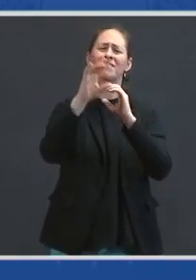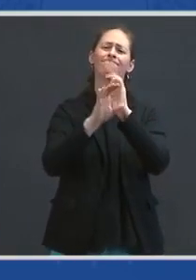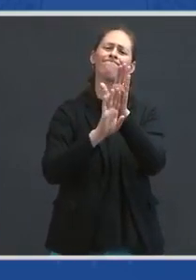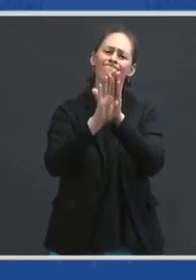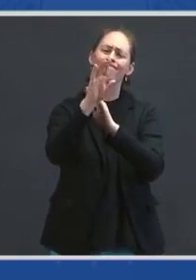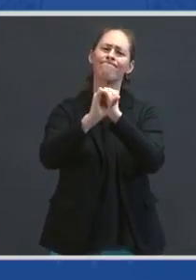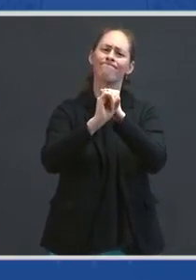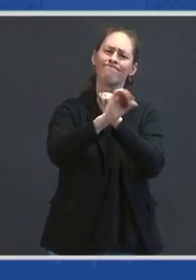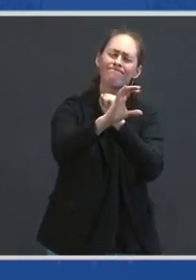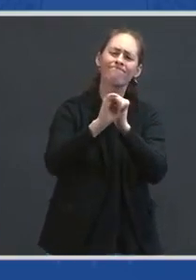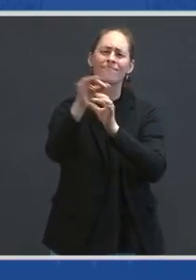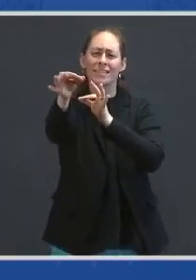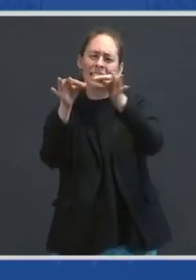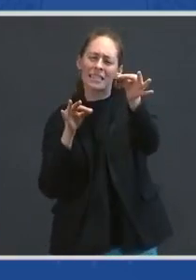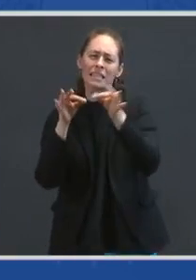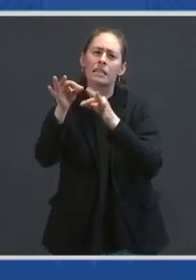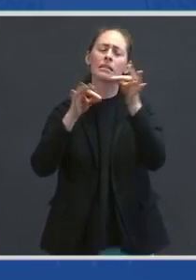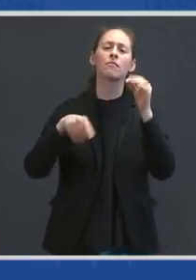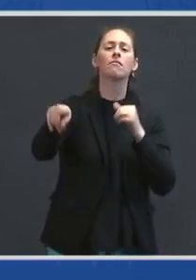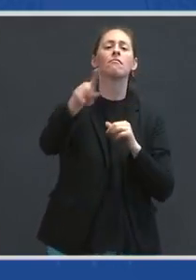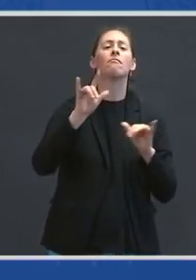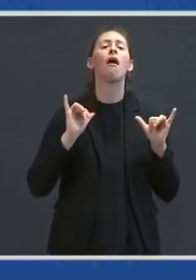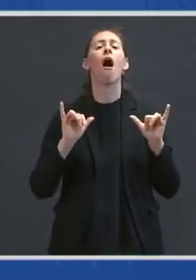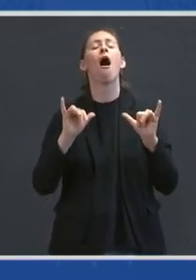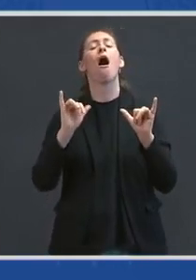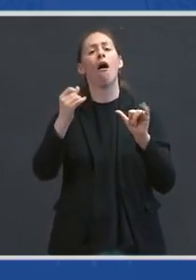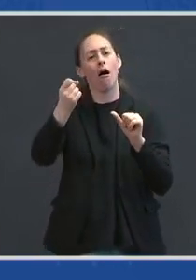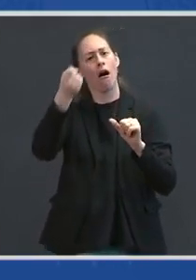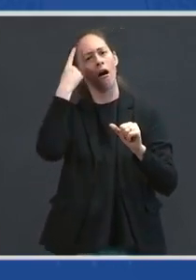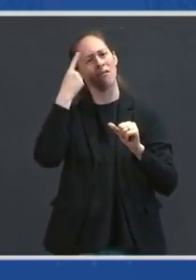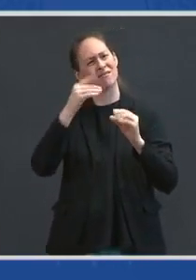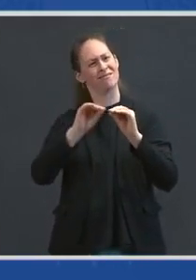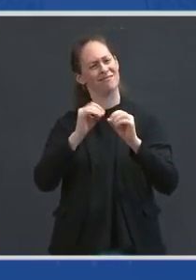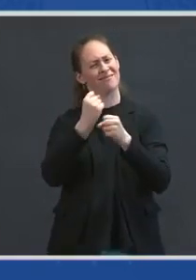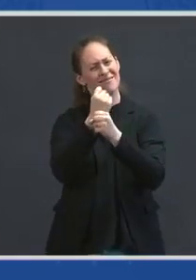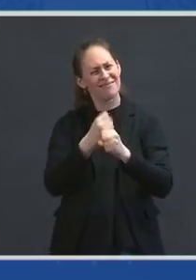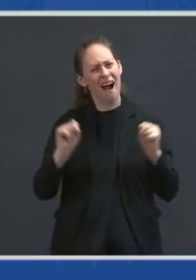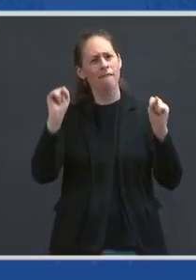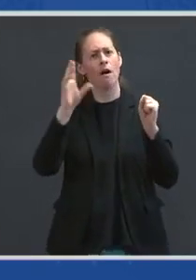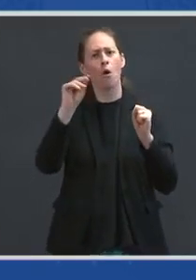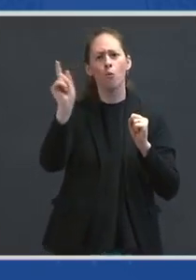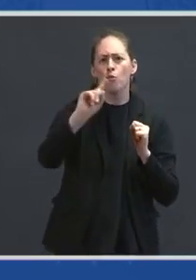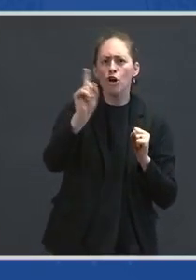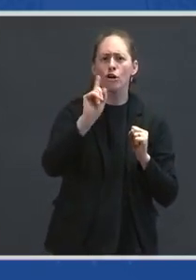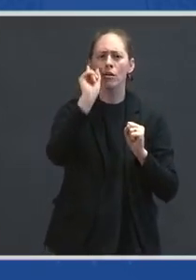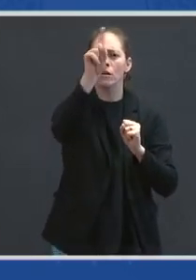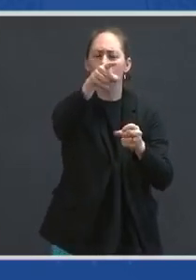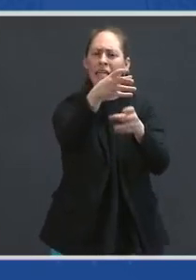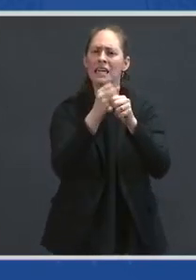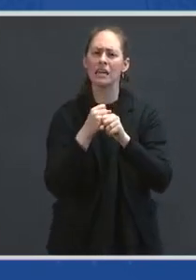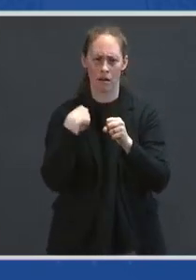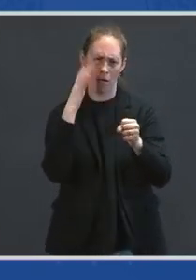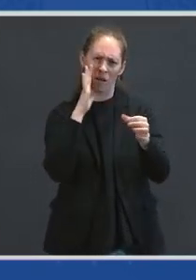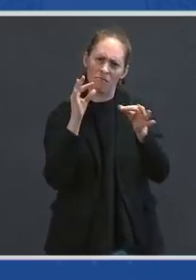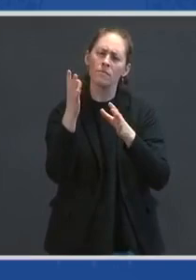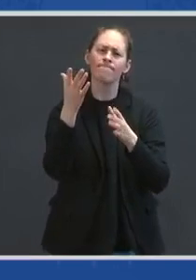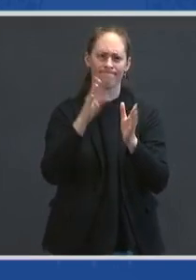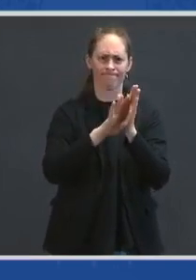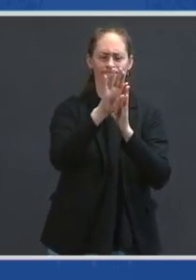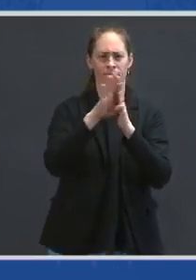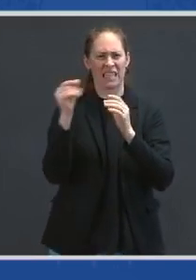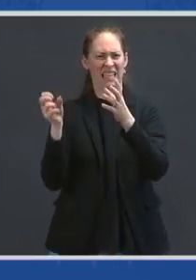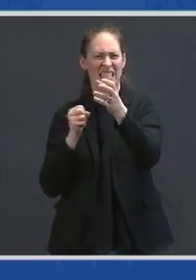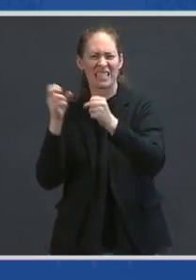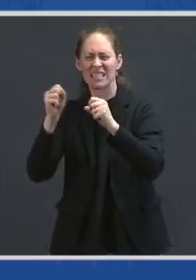and effective, and where to go to get those shots in the first place. And we're going to bring together leaders of all segments of our society